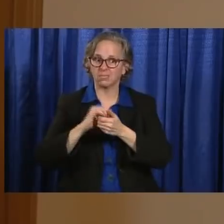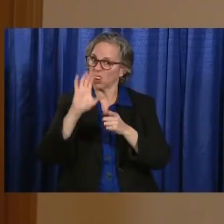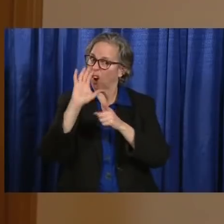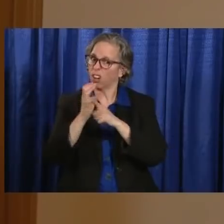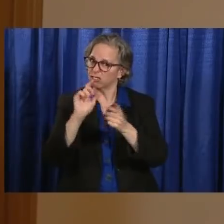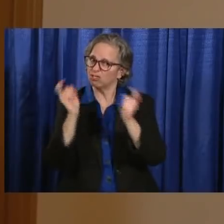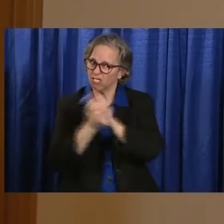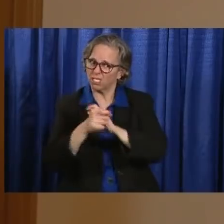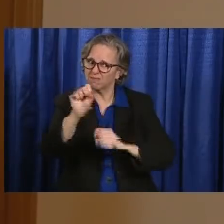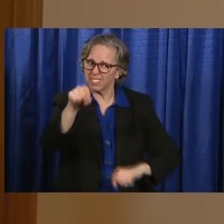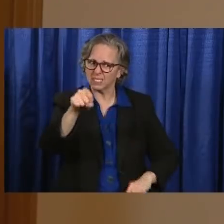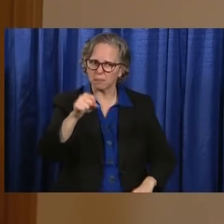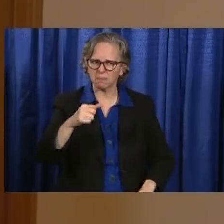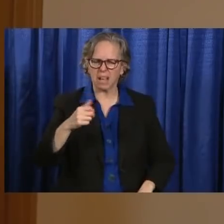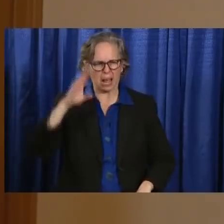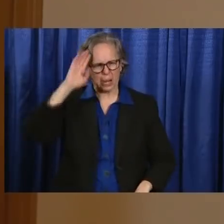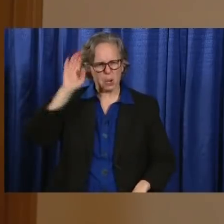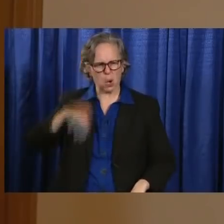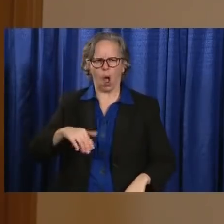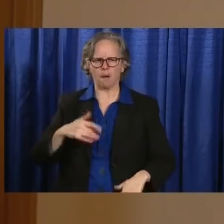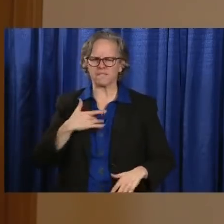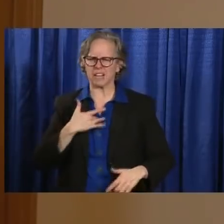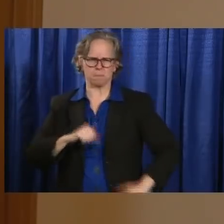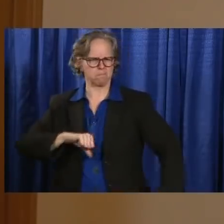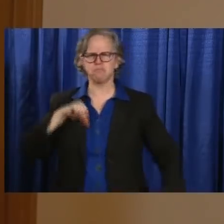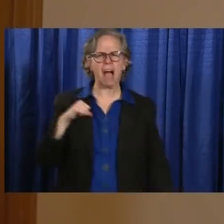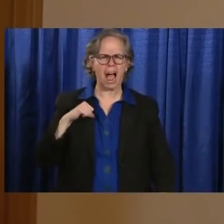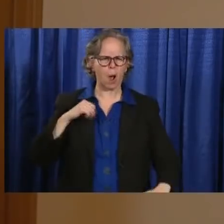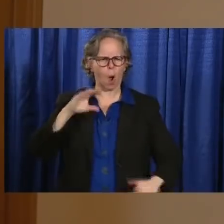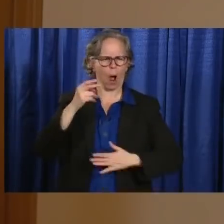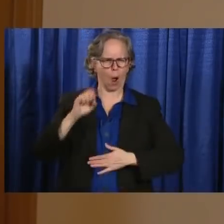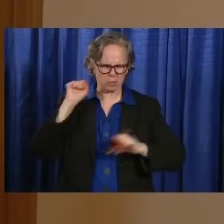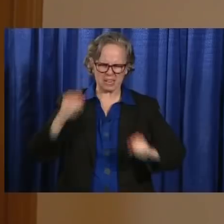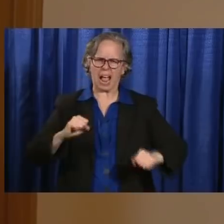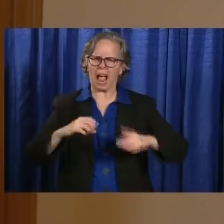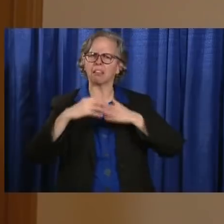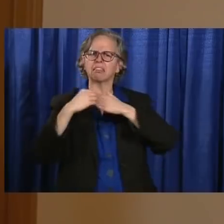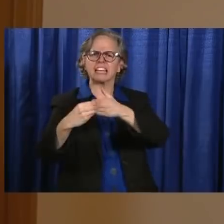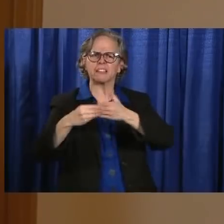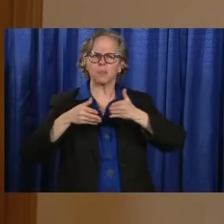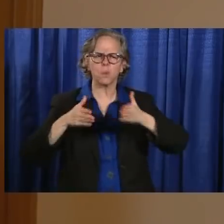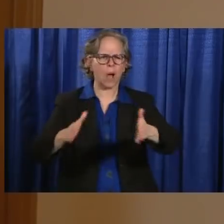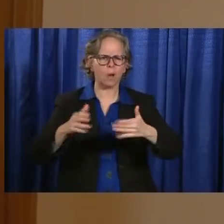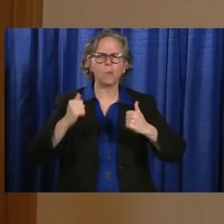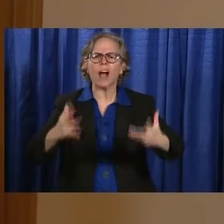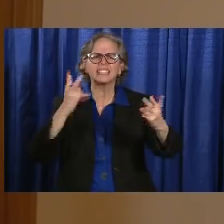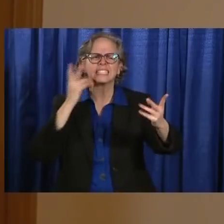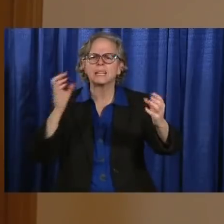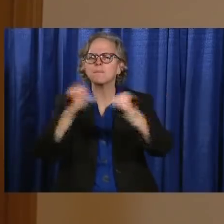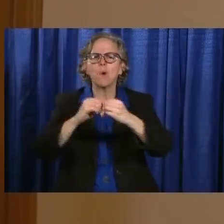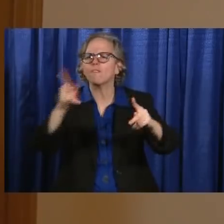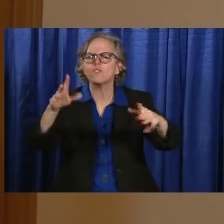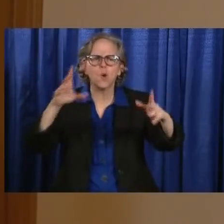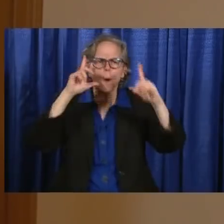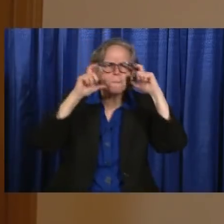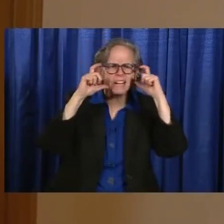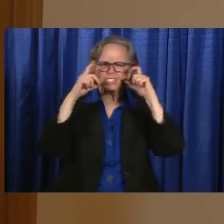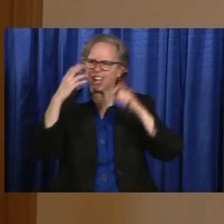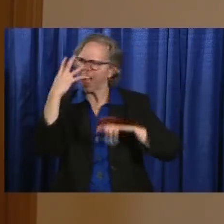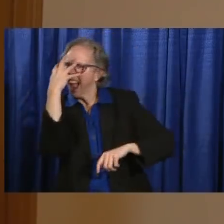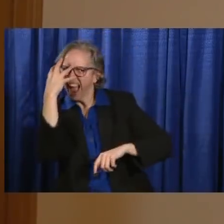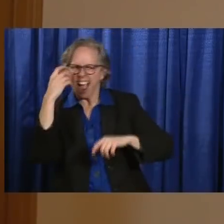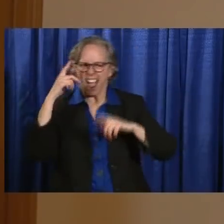know Ohio could lead the way in doing this. I want you to send your pictures out. I want you to tweet those out and get those